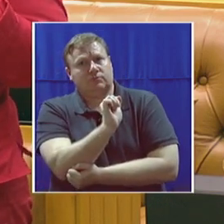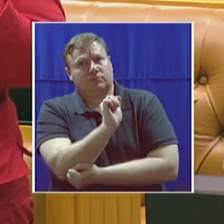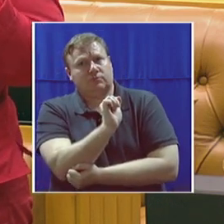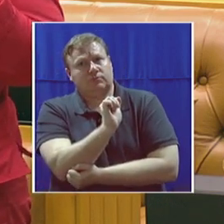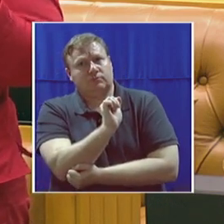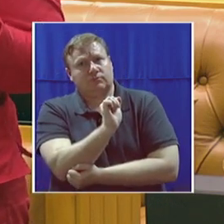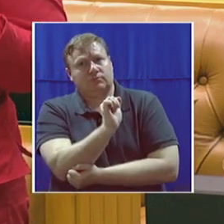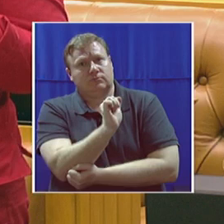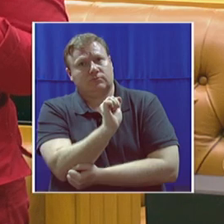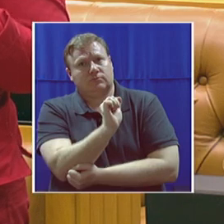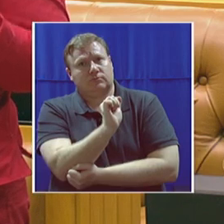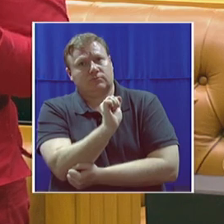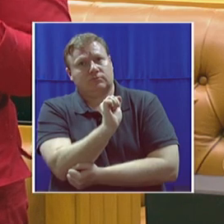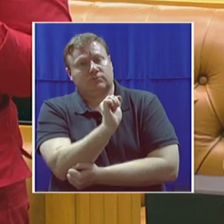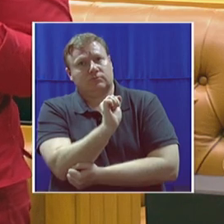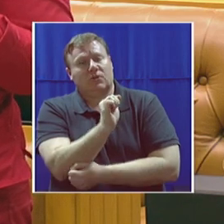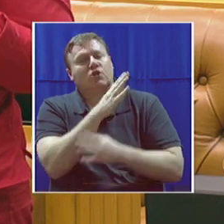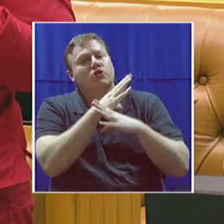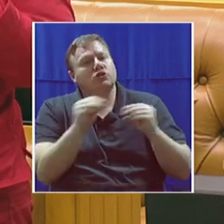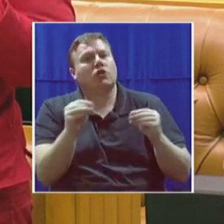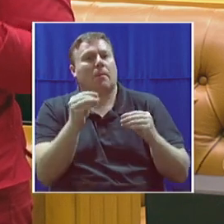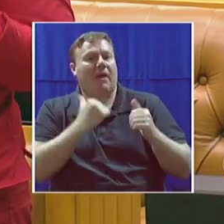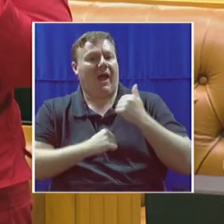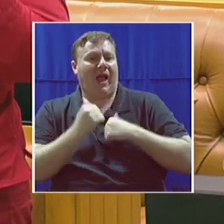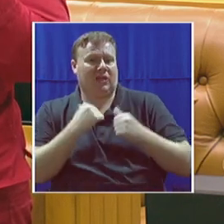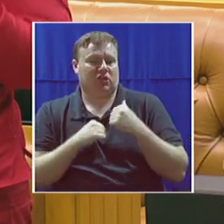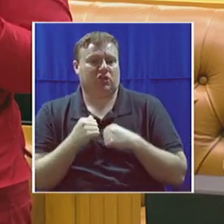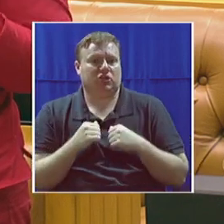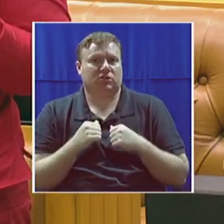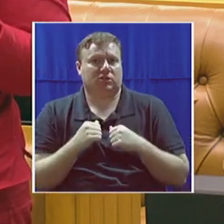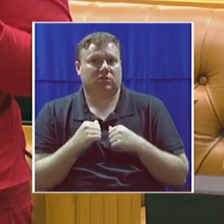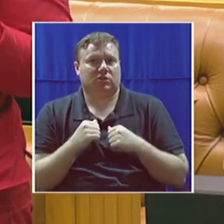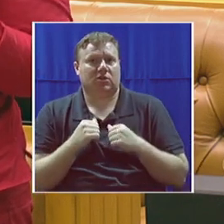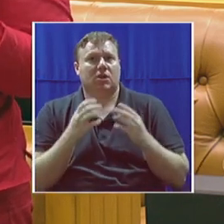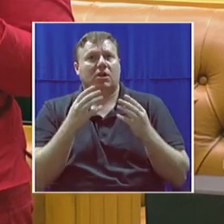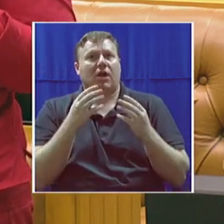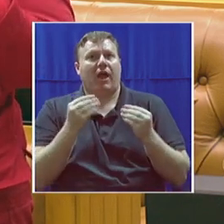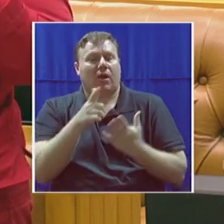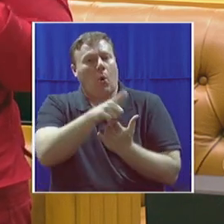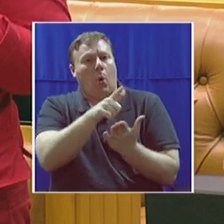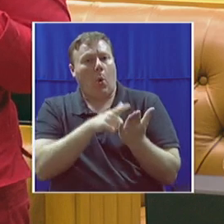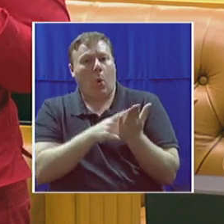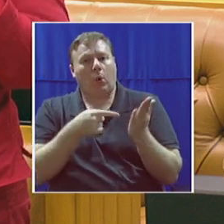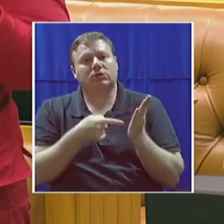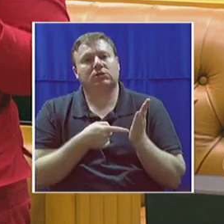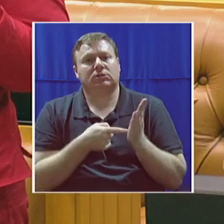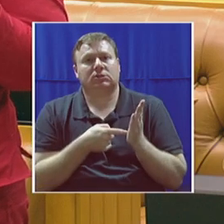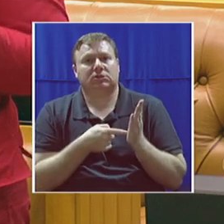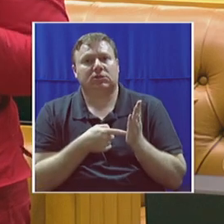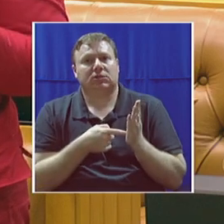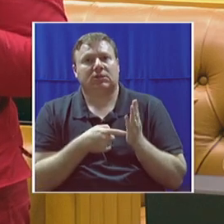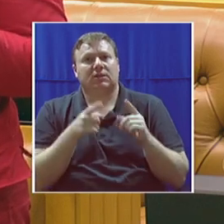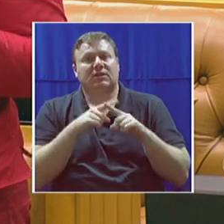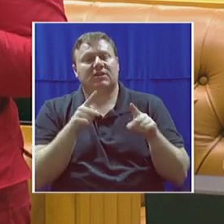stop the barbaric actions in fact the barbaric bylaws by different